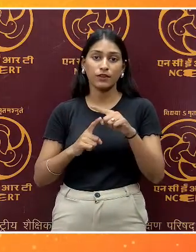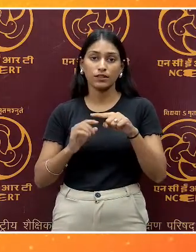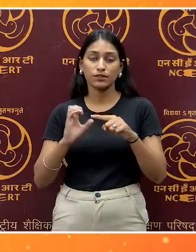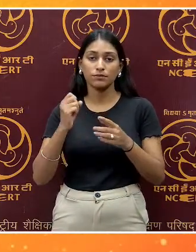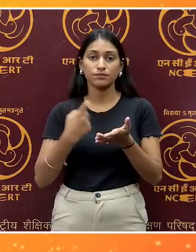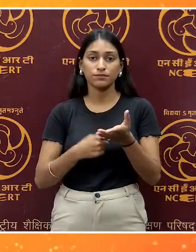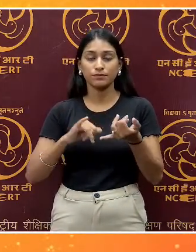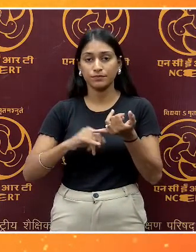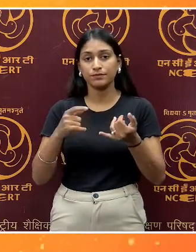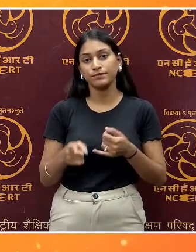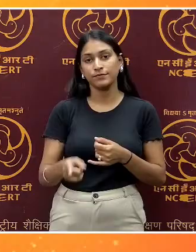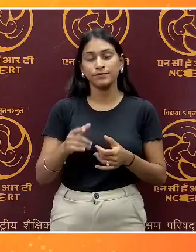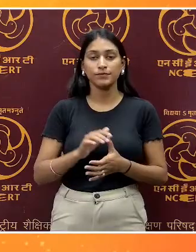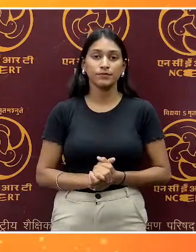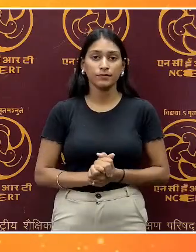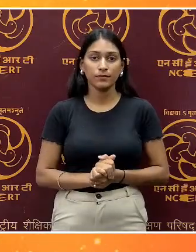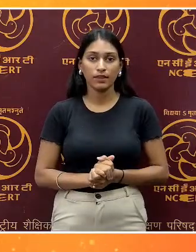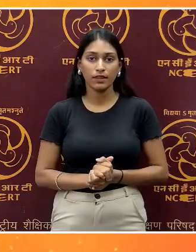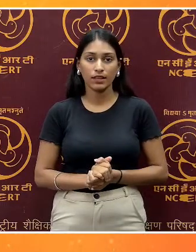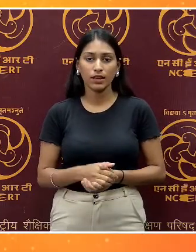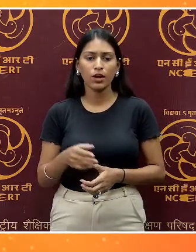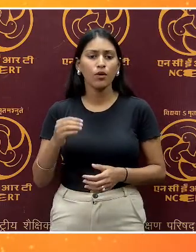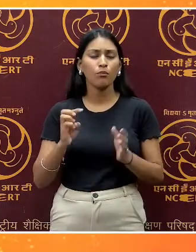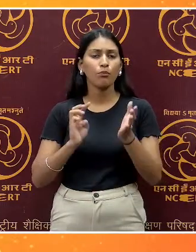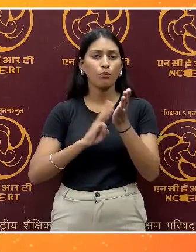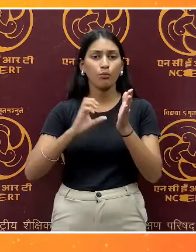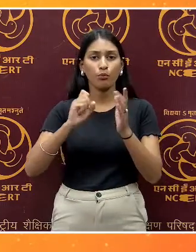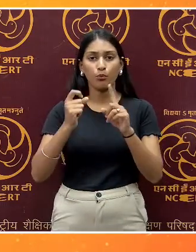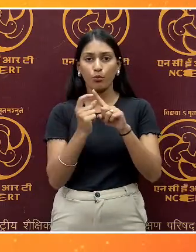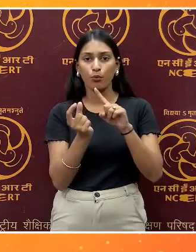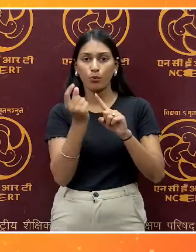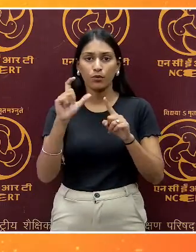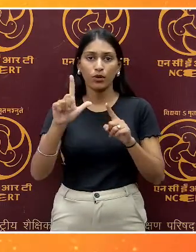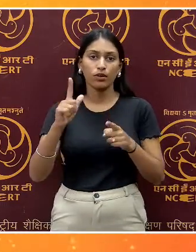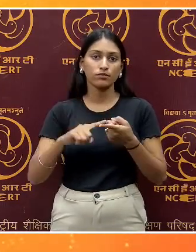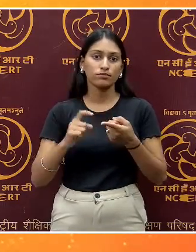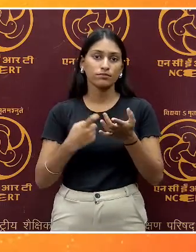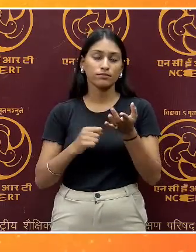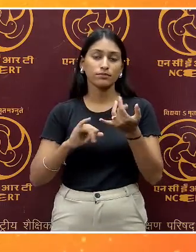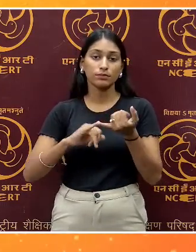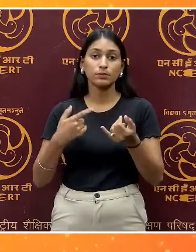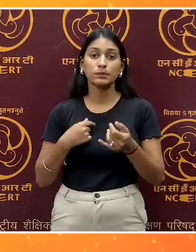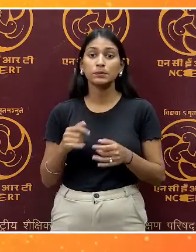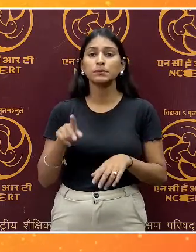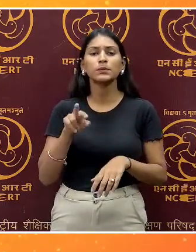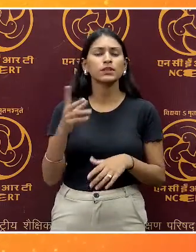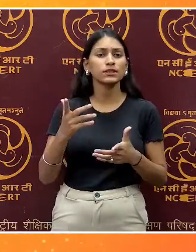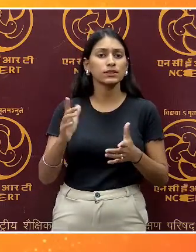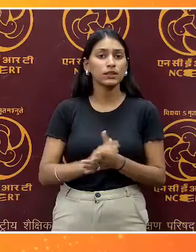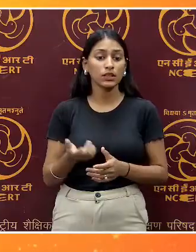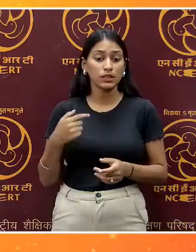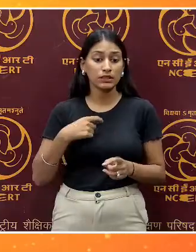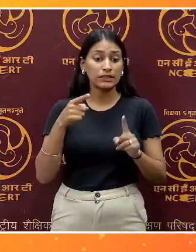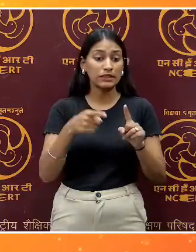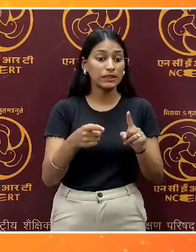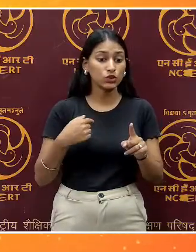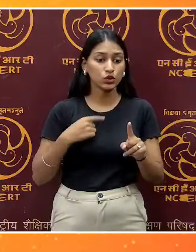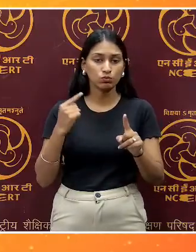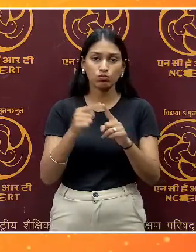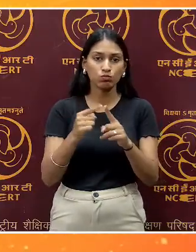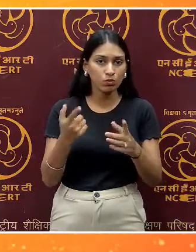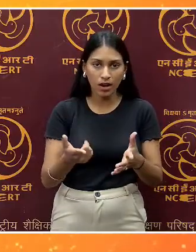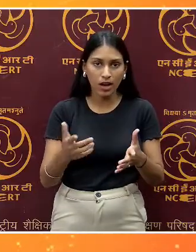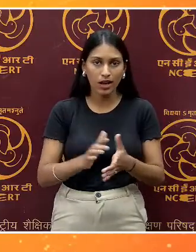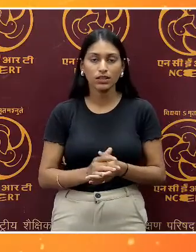Modulus of a vector. Modulus means you delete the direction, you talk only about the magnitude of